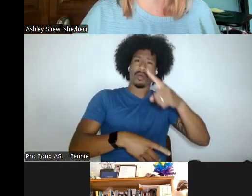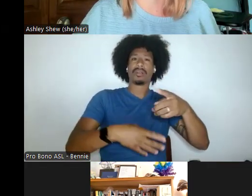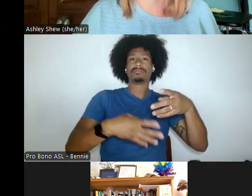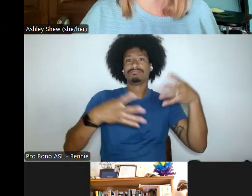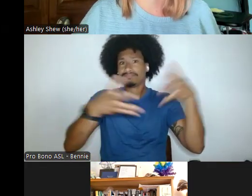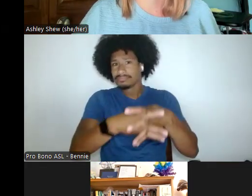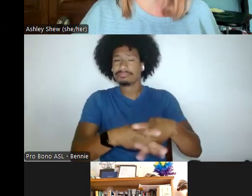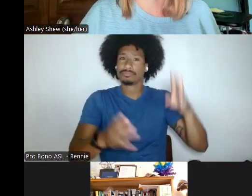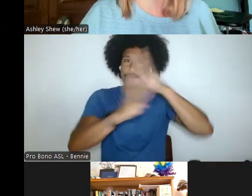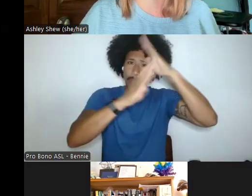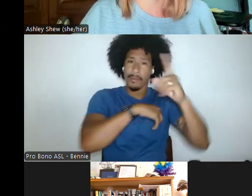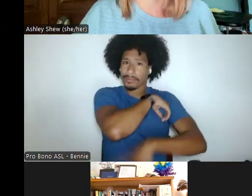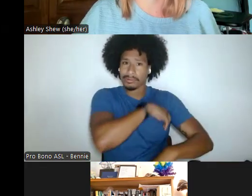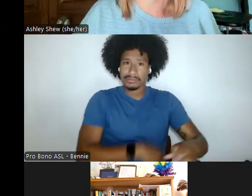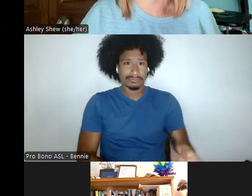care attendants was